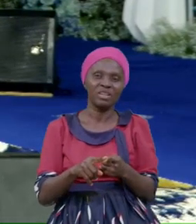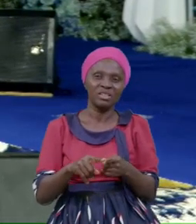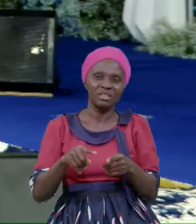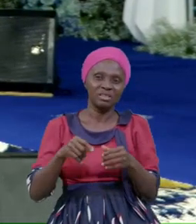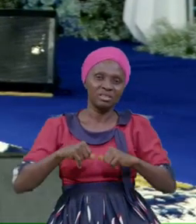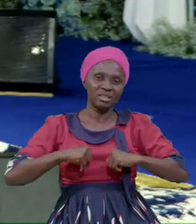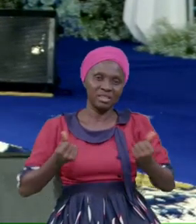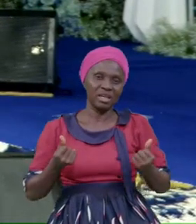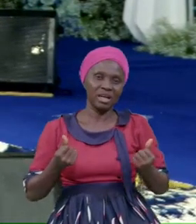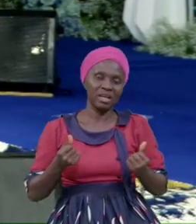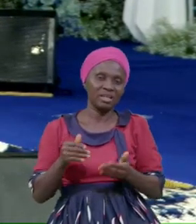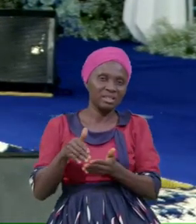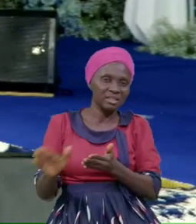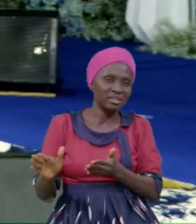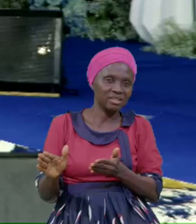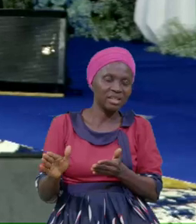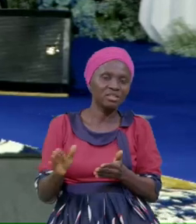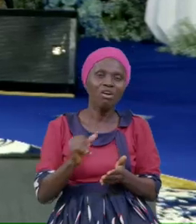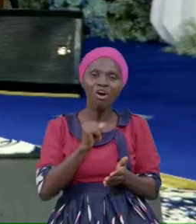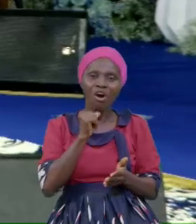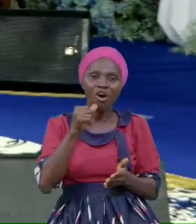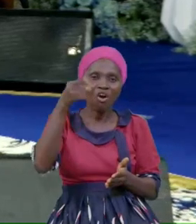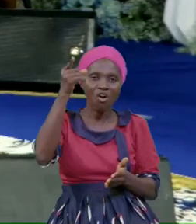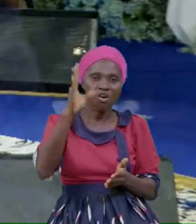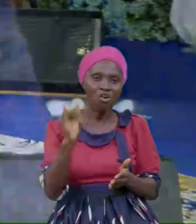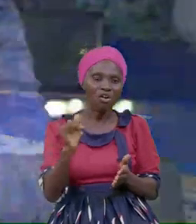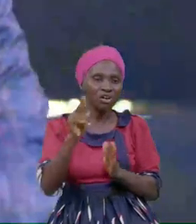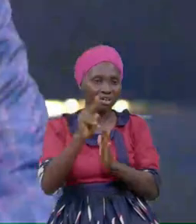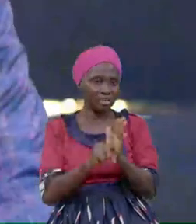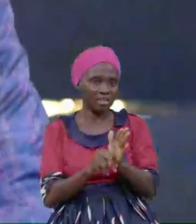lusts, that ye or we